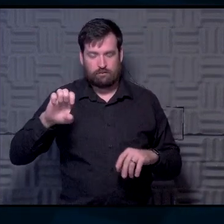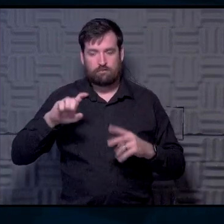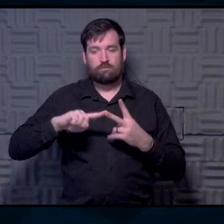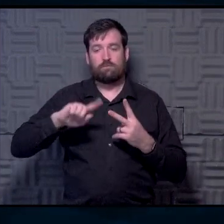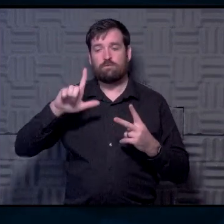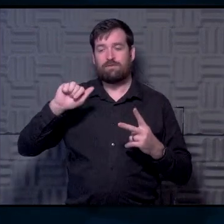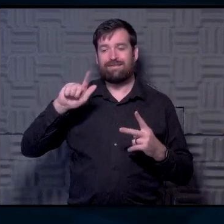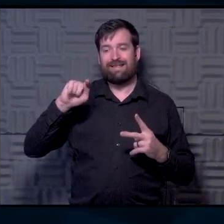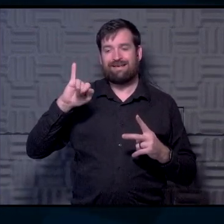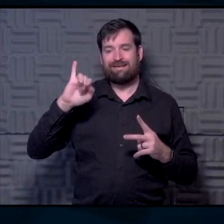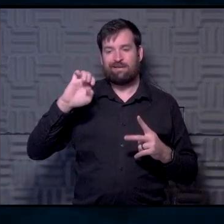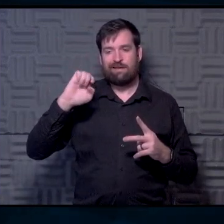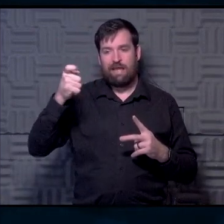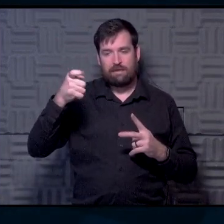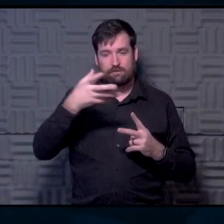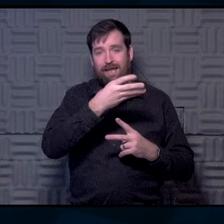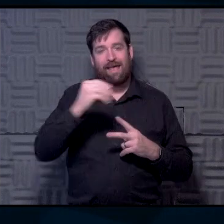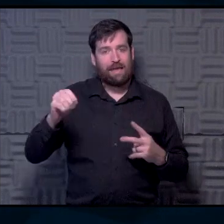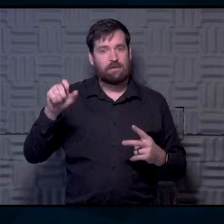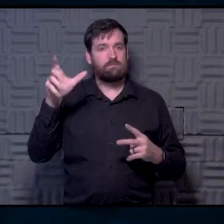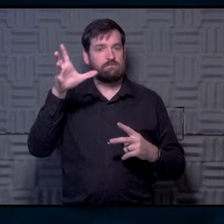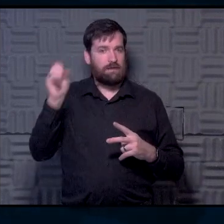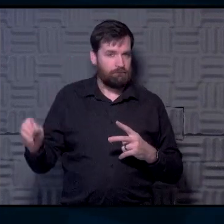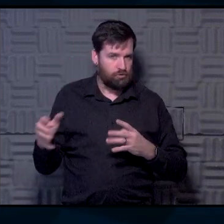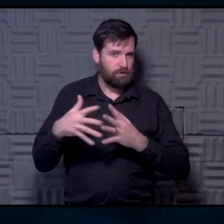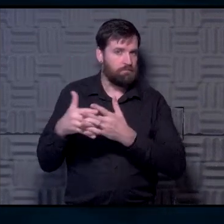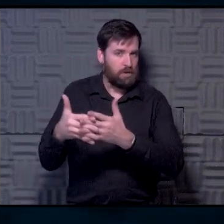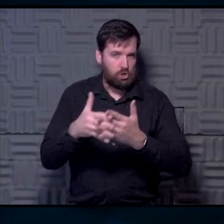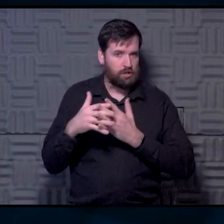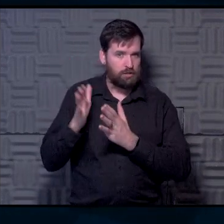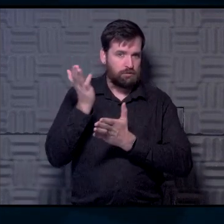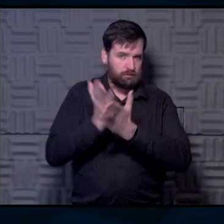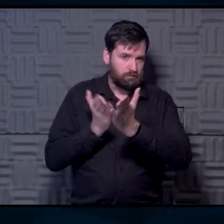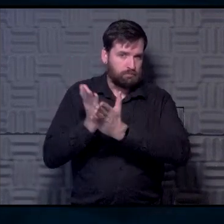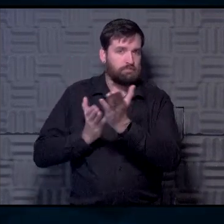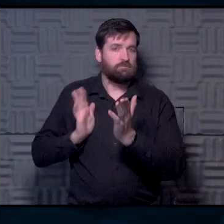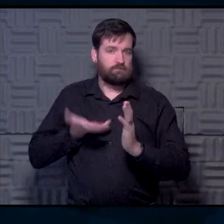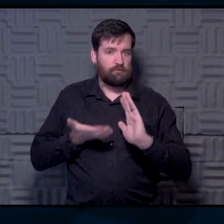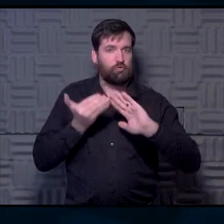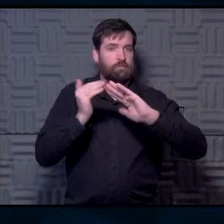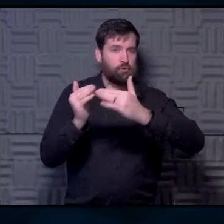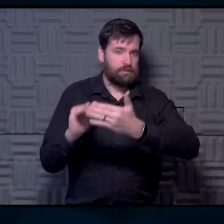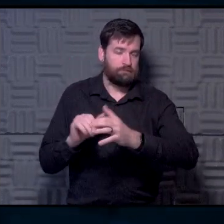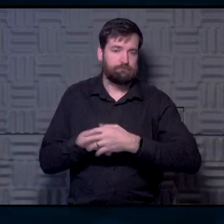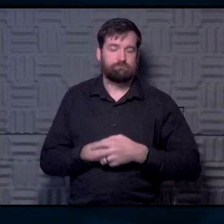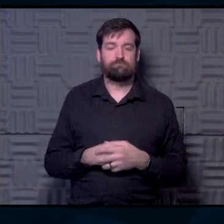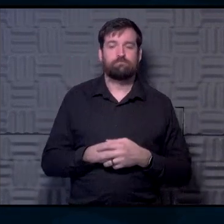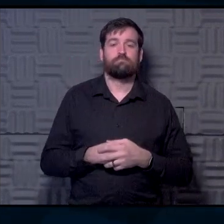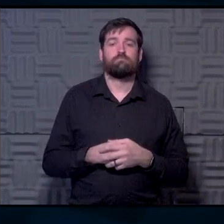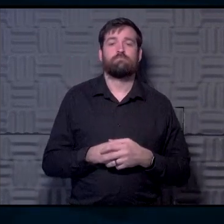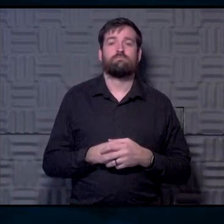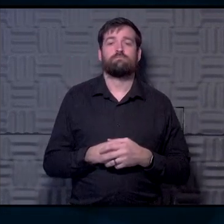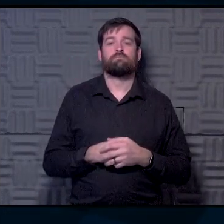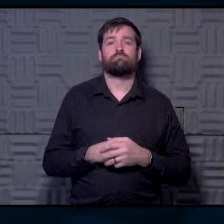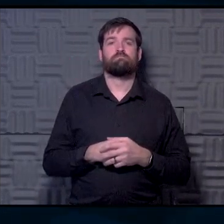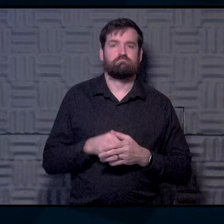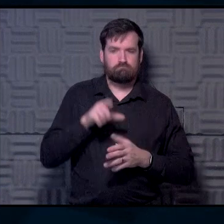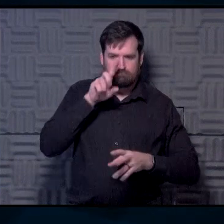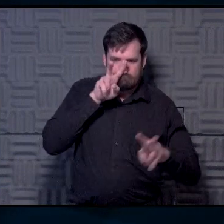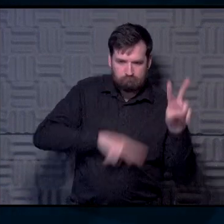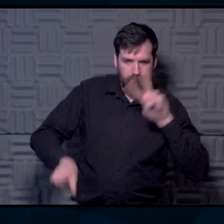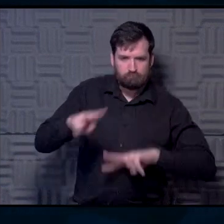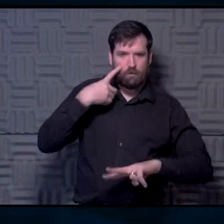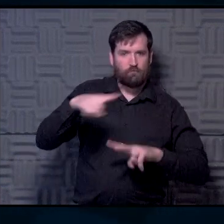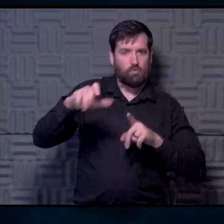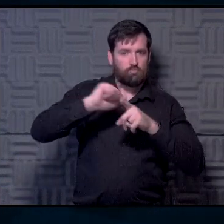Latinx, and African American segments of our community. And so we are looking for practitioners